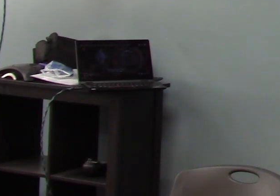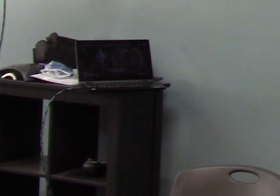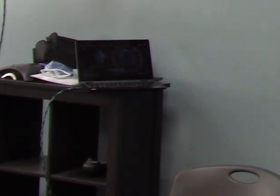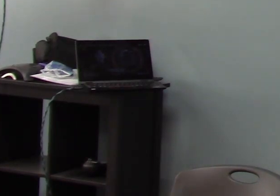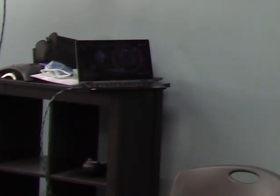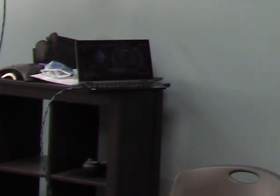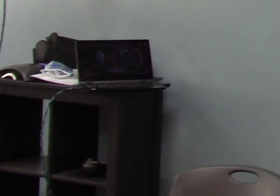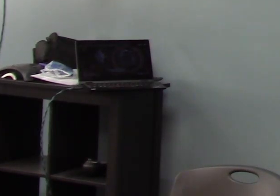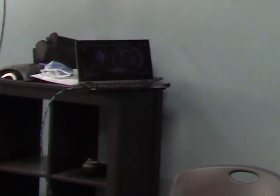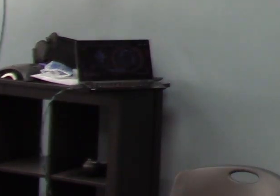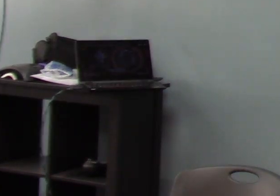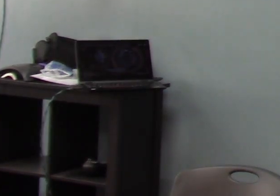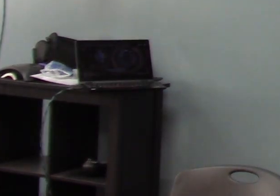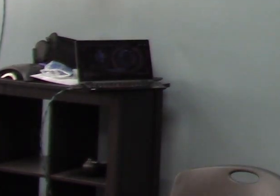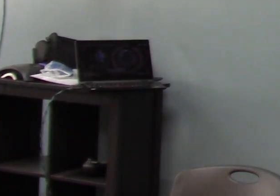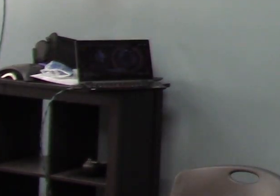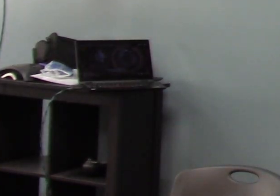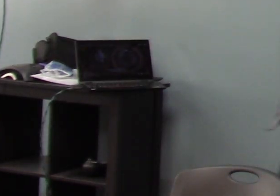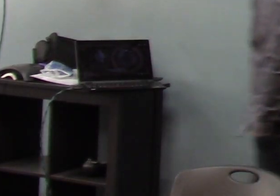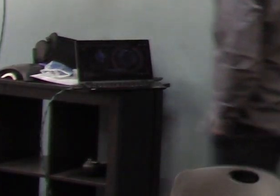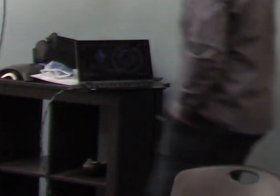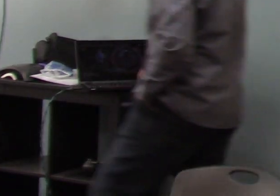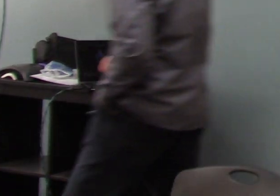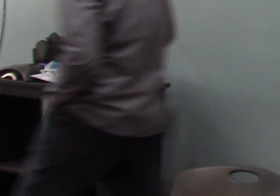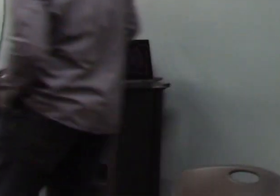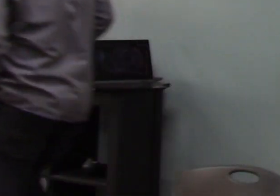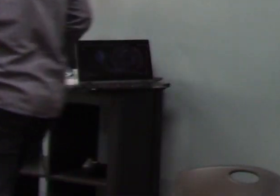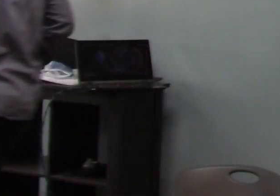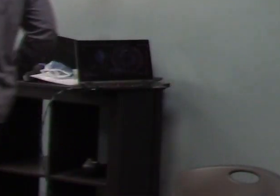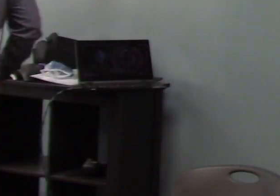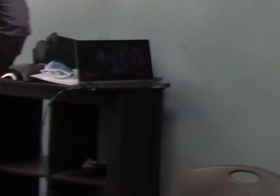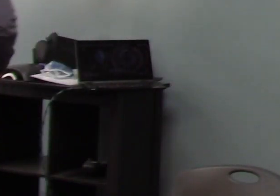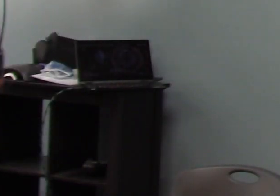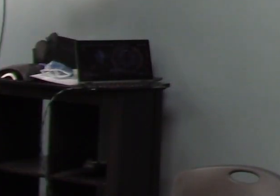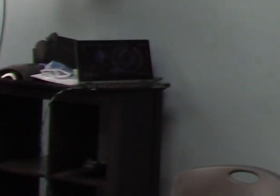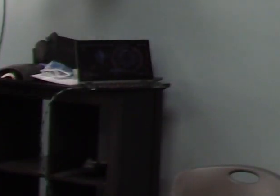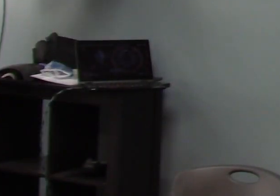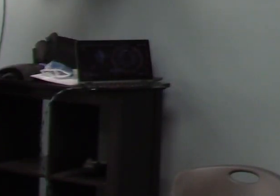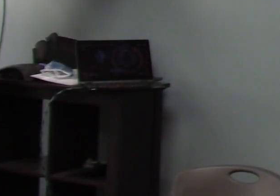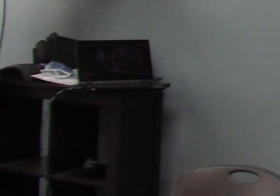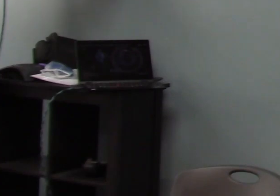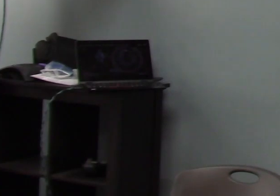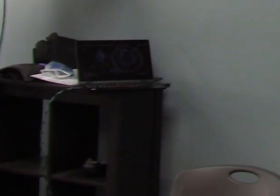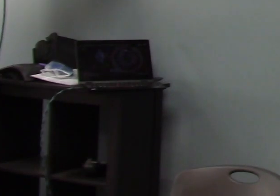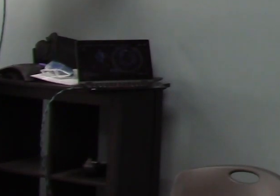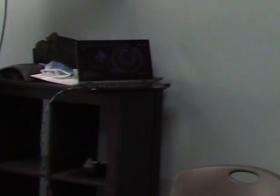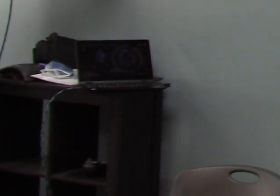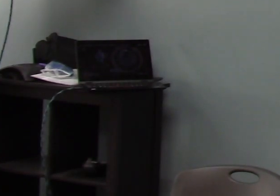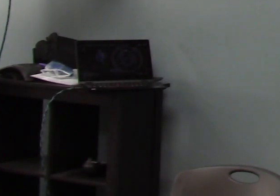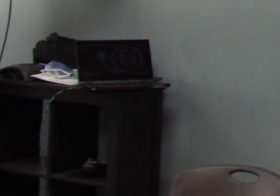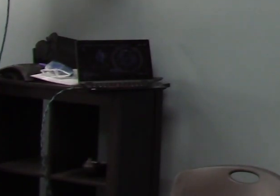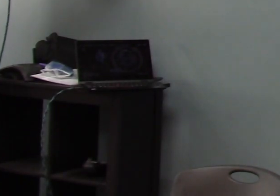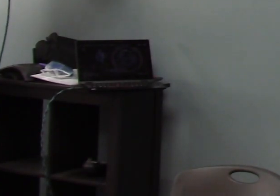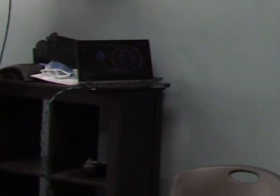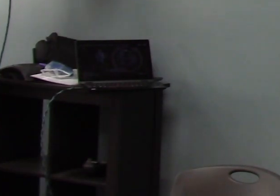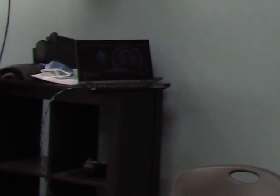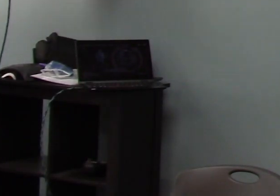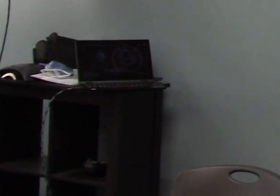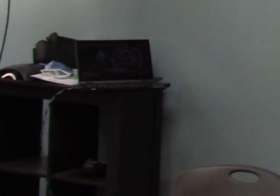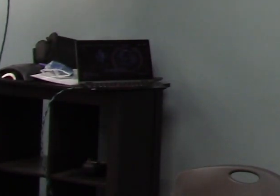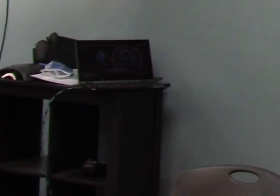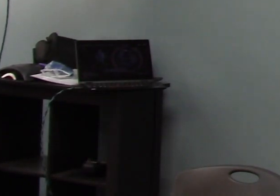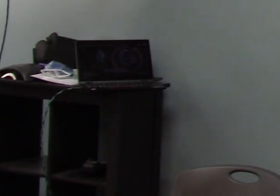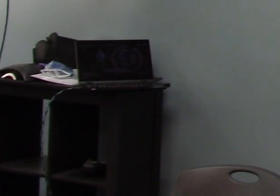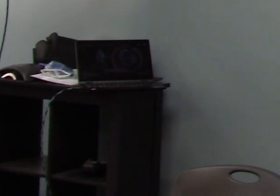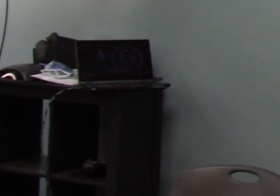impossibly huge. And I'm not exaggerating the situation here. It's so huge, 93 billion light years from one edge